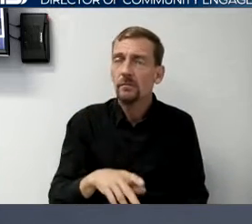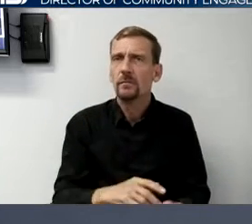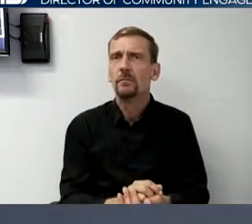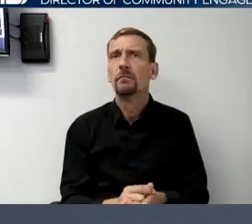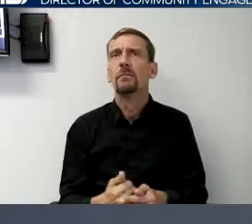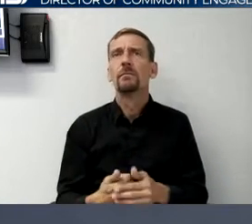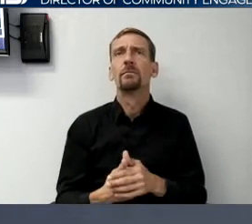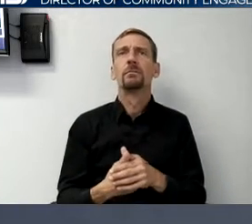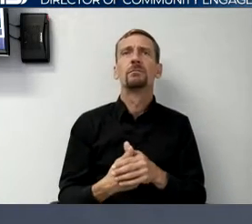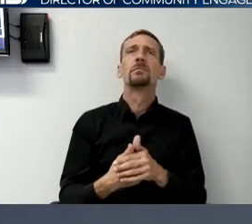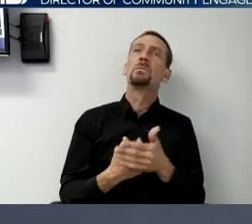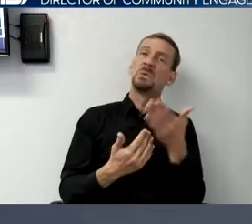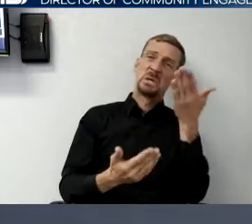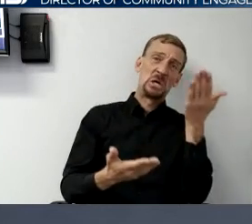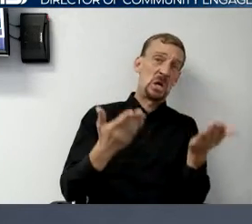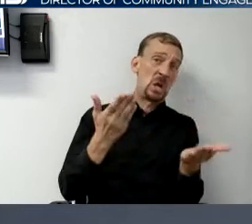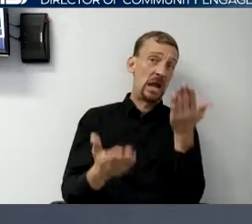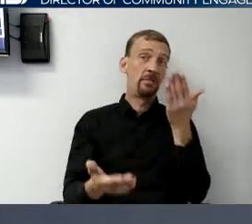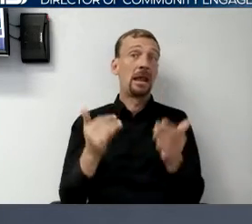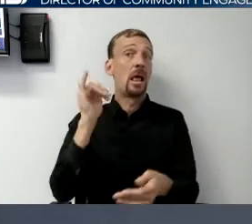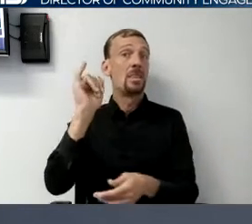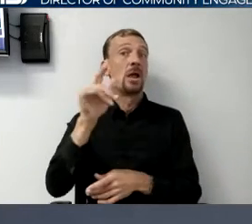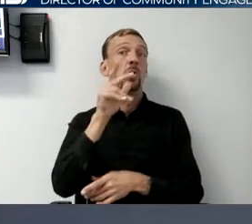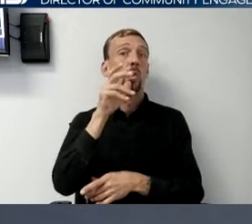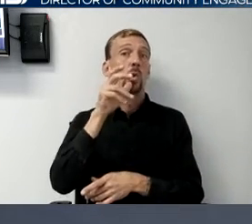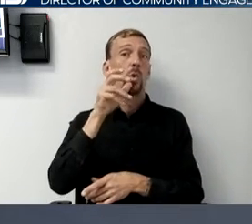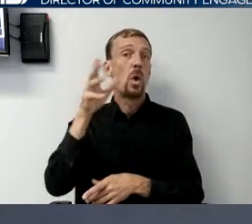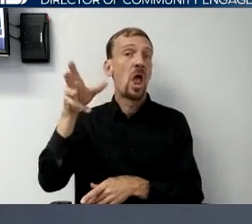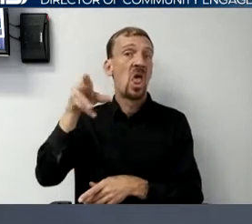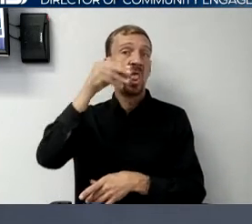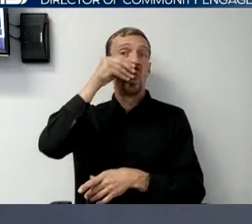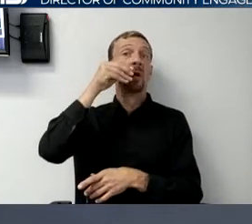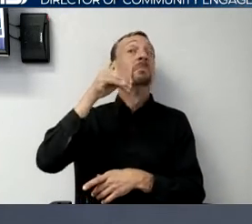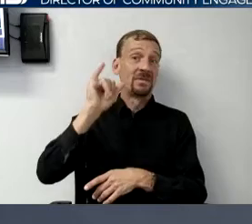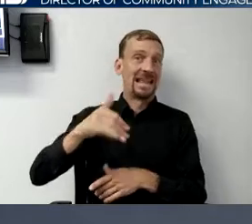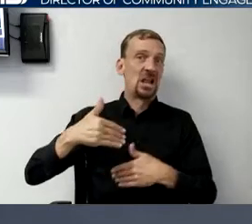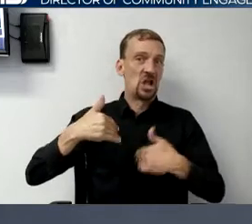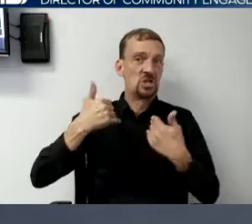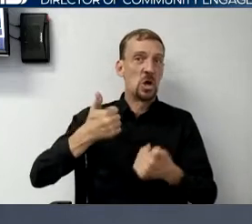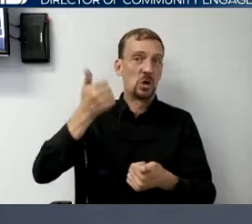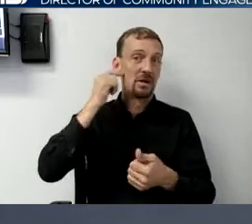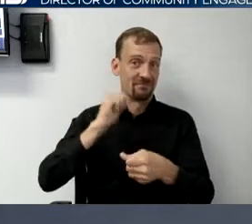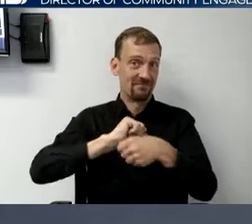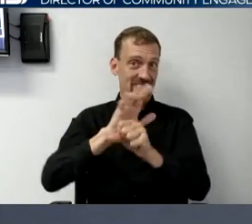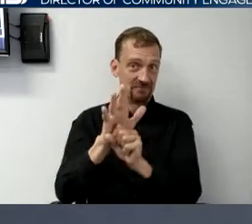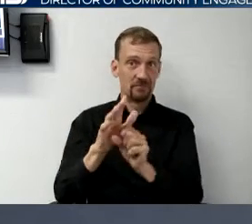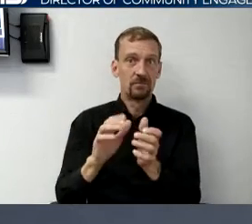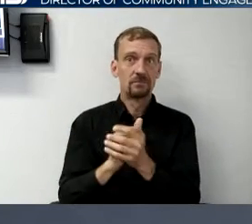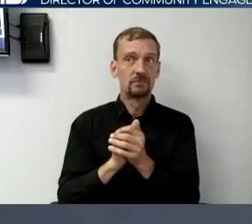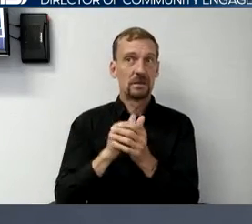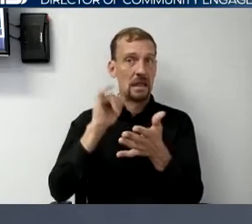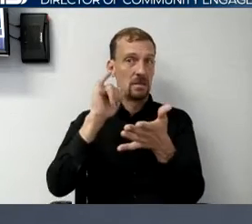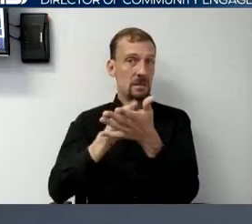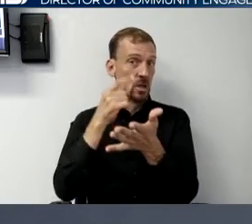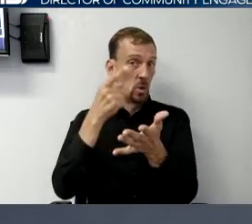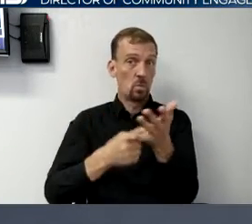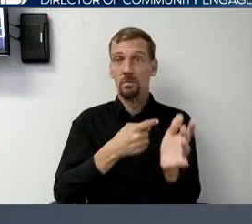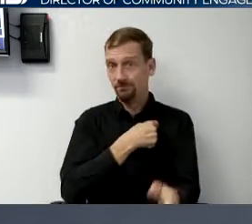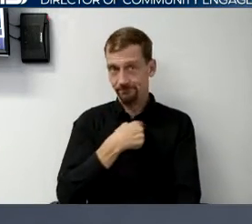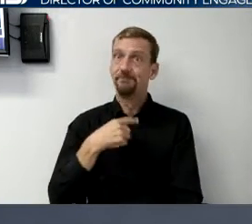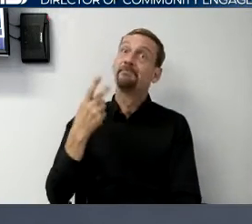Well, it could be that those that are contracting the virus are younger. In fact, that is what we are